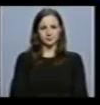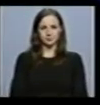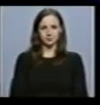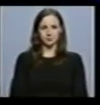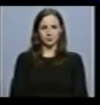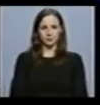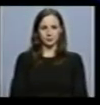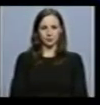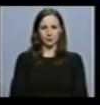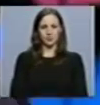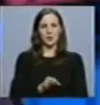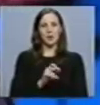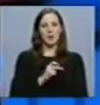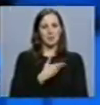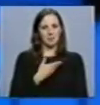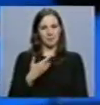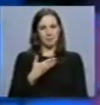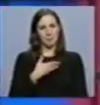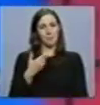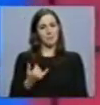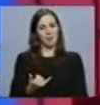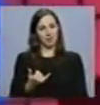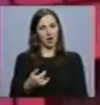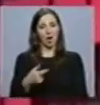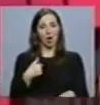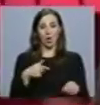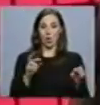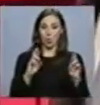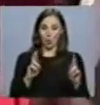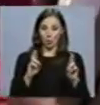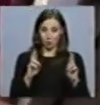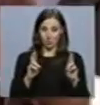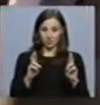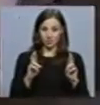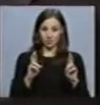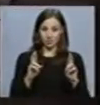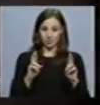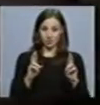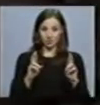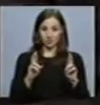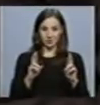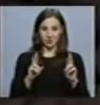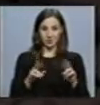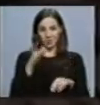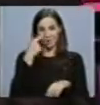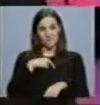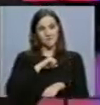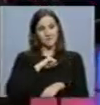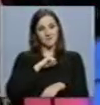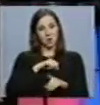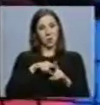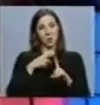Não, pera. I hope that our meeting point, not just next